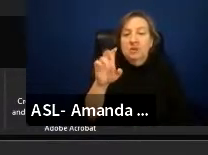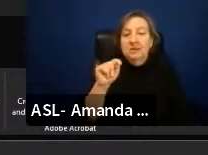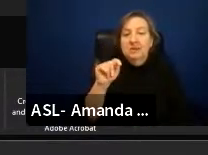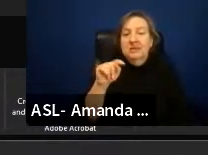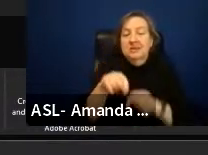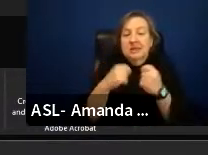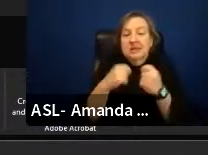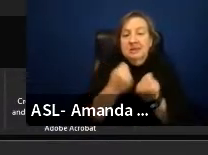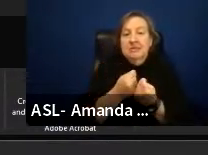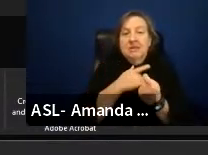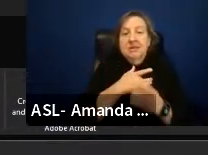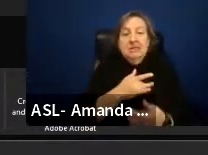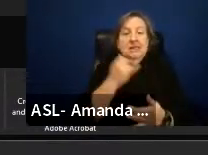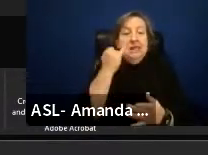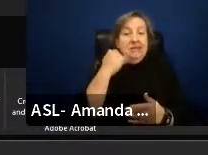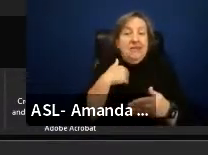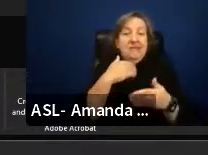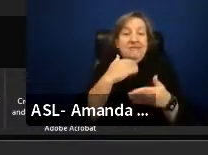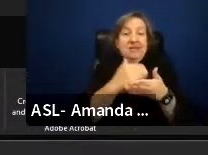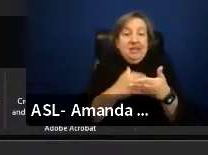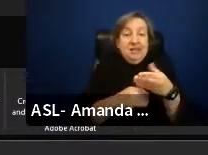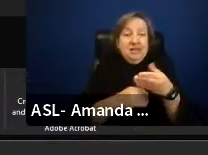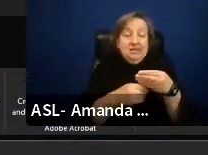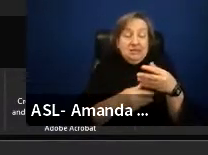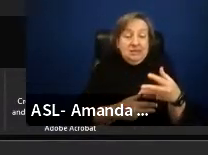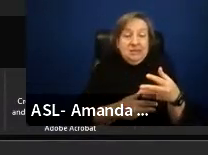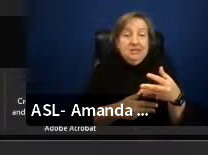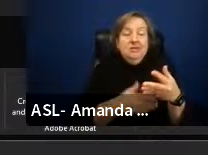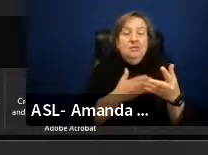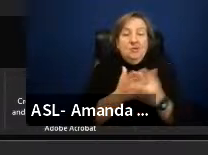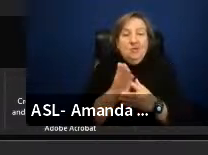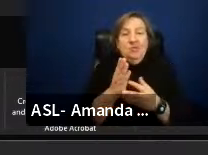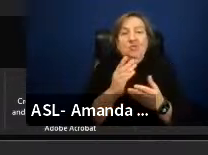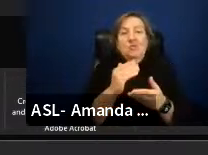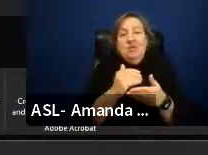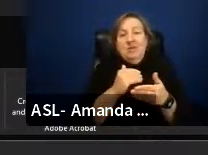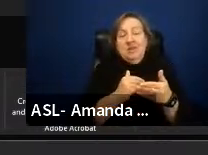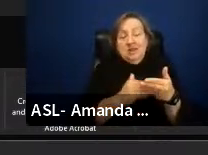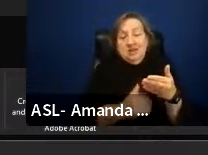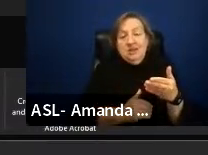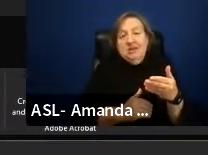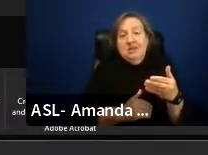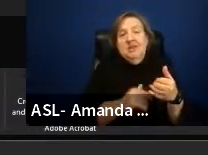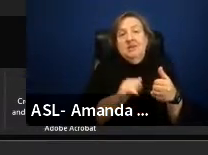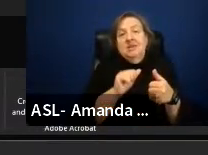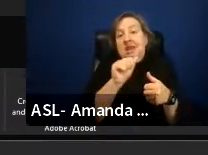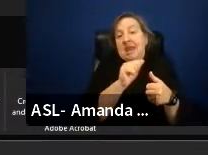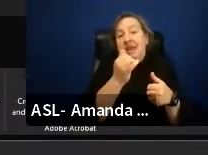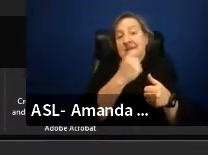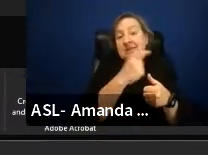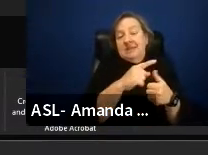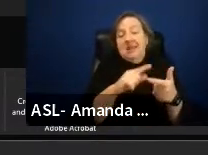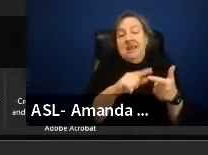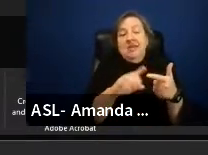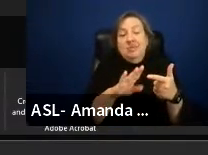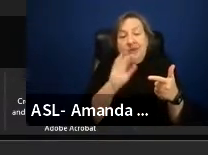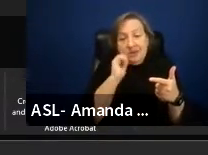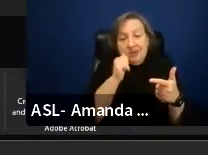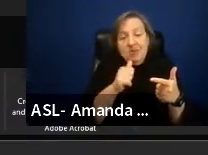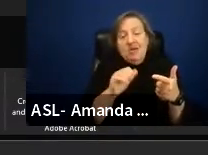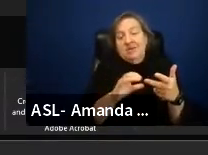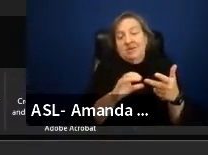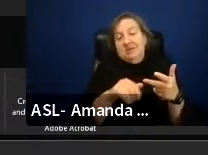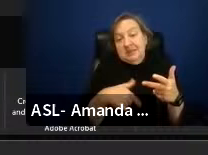Typically, if there is a list, you go through the list and it's A gets it today, B gets it tomorrow, C gets it the next